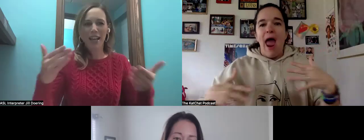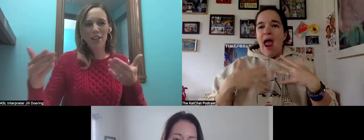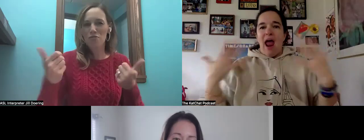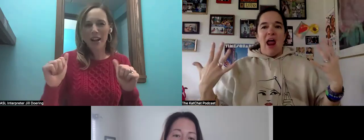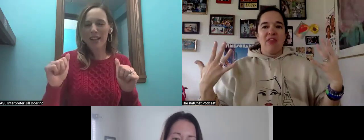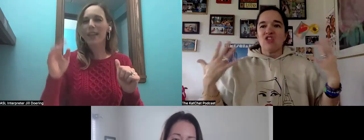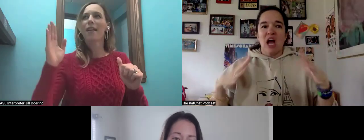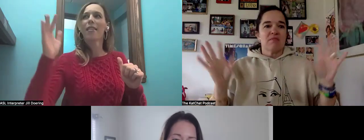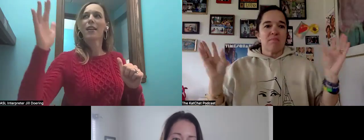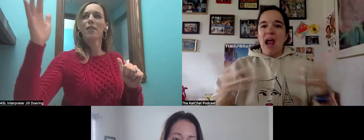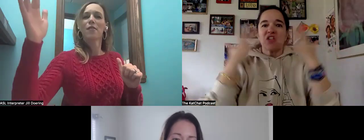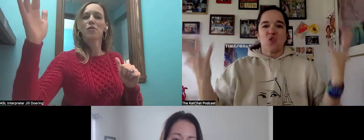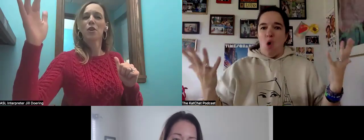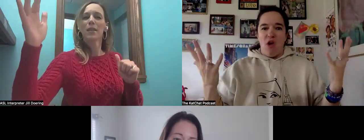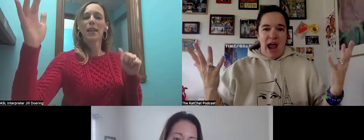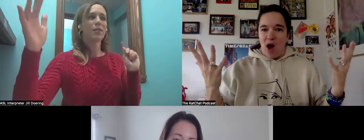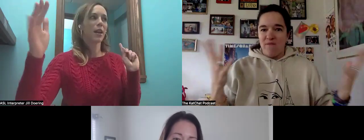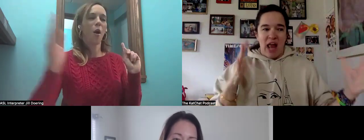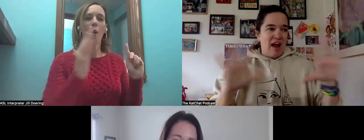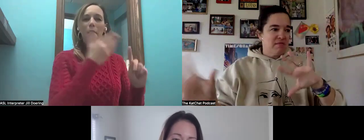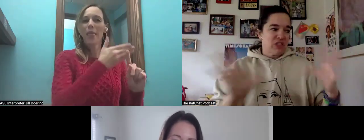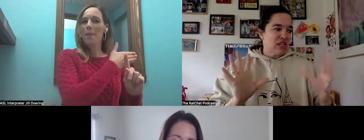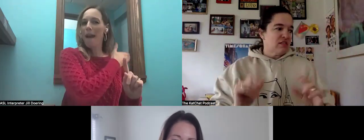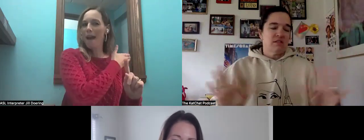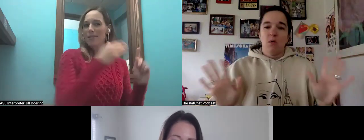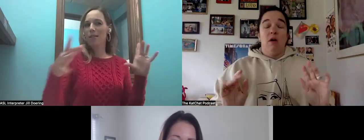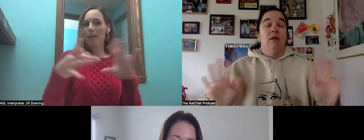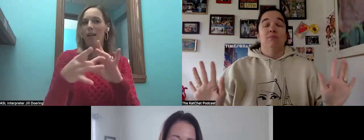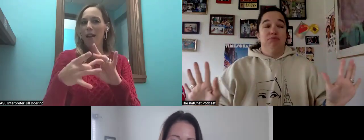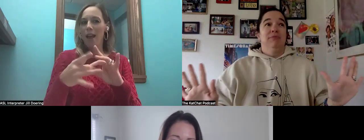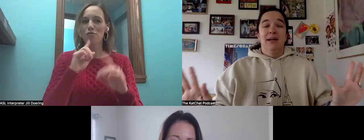future Right. and you just make a story out of it. Just